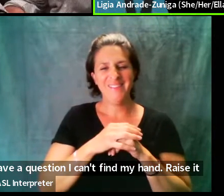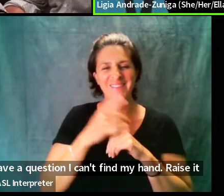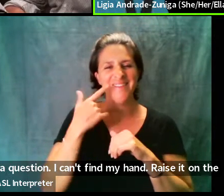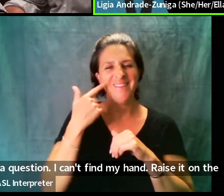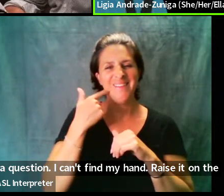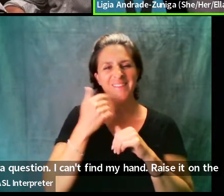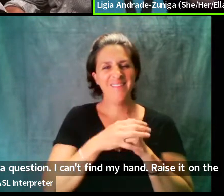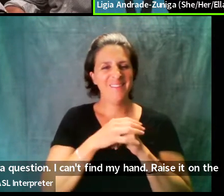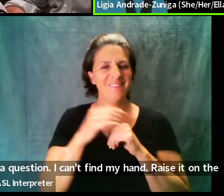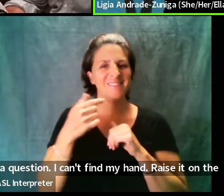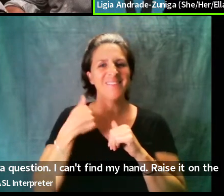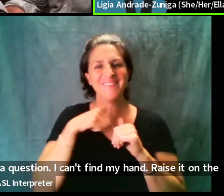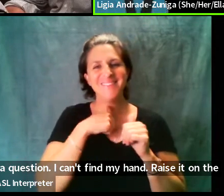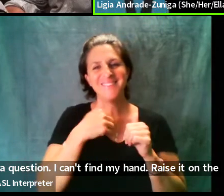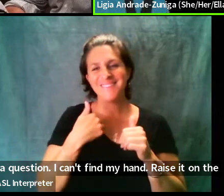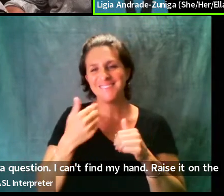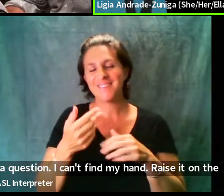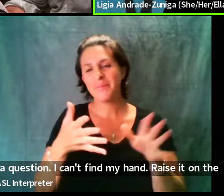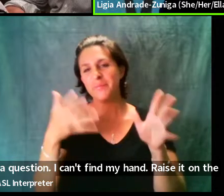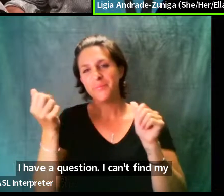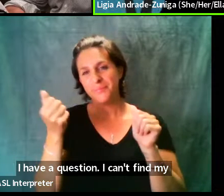I have a quick question.